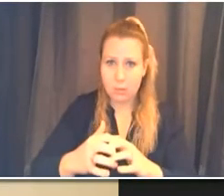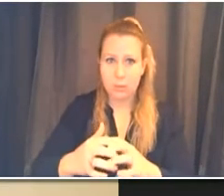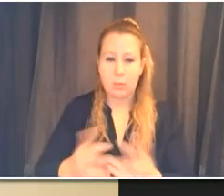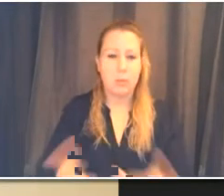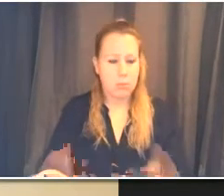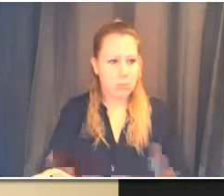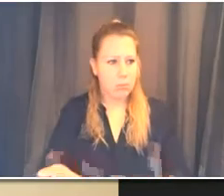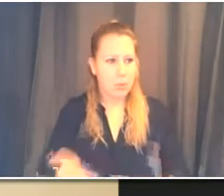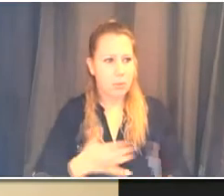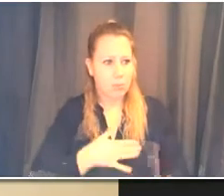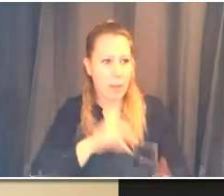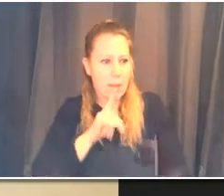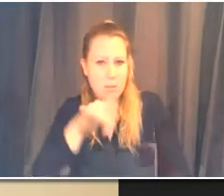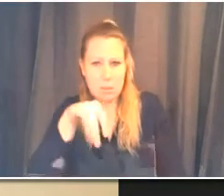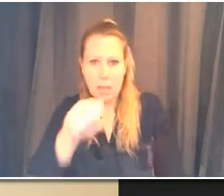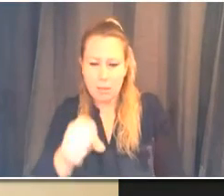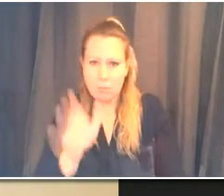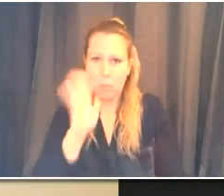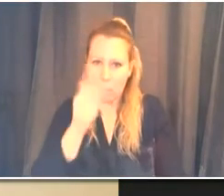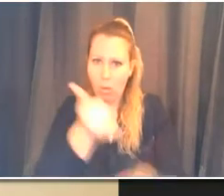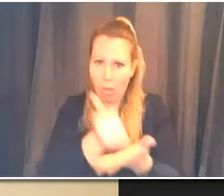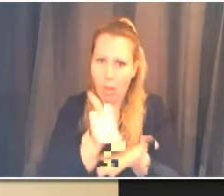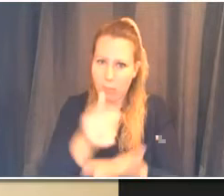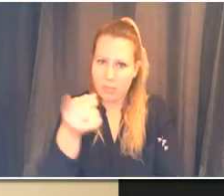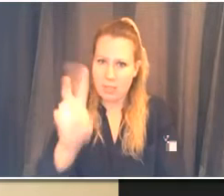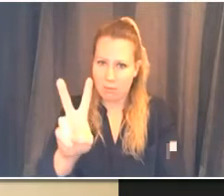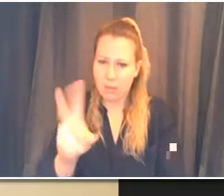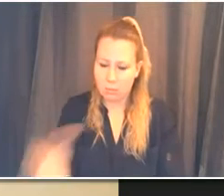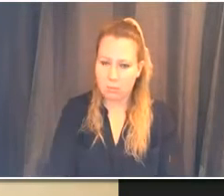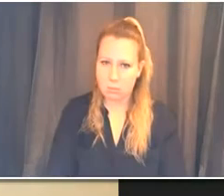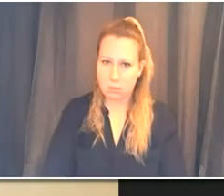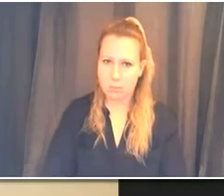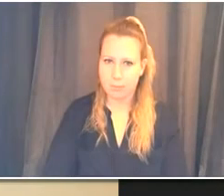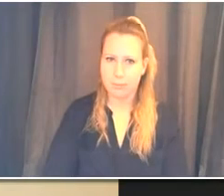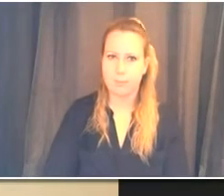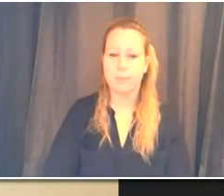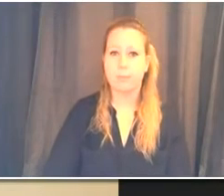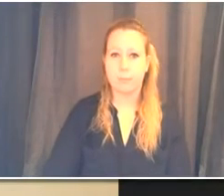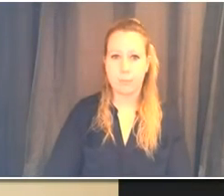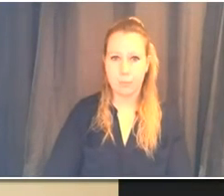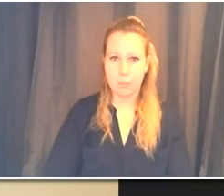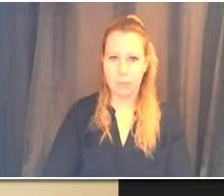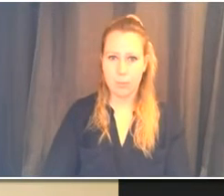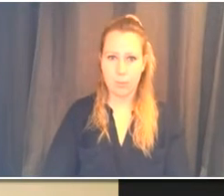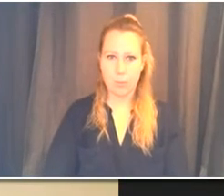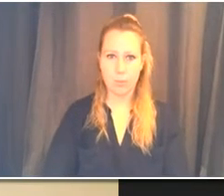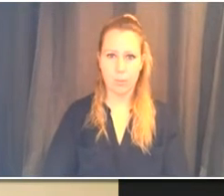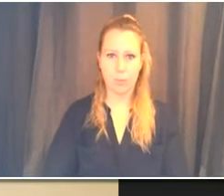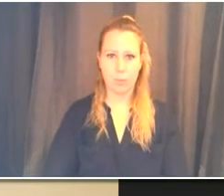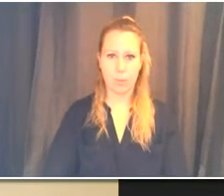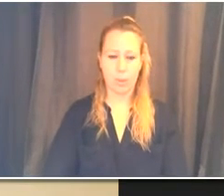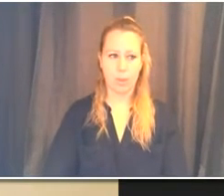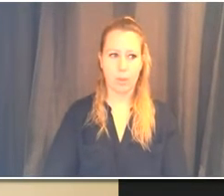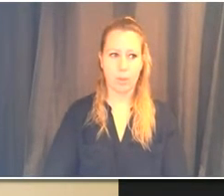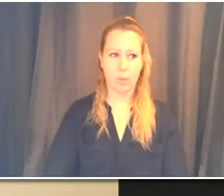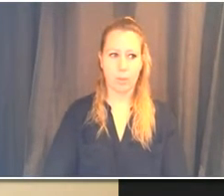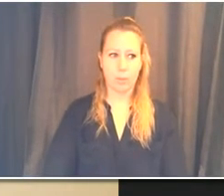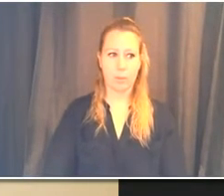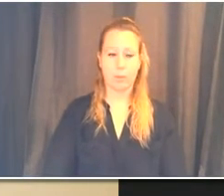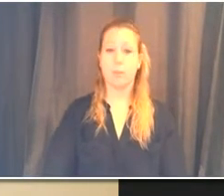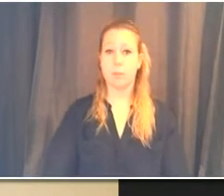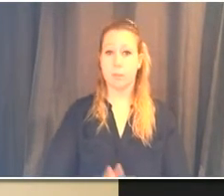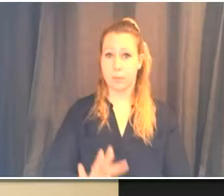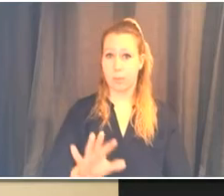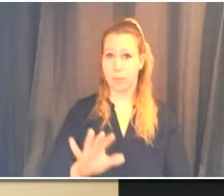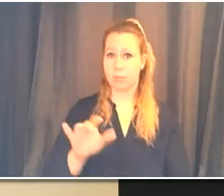meantime um when it comes to texting uh DV uh officers who who who are are